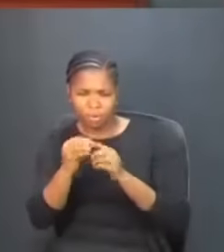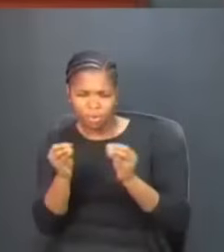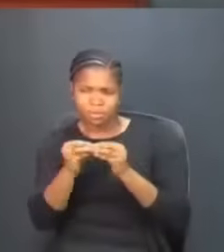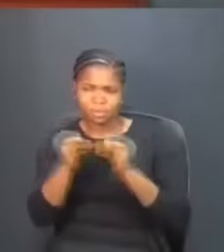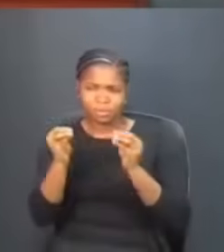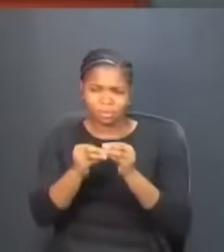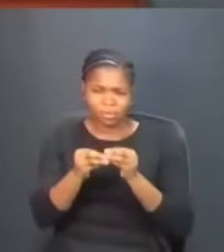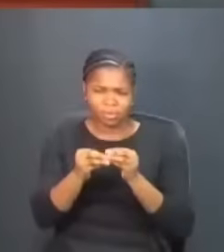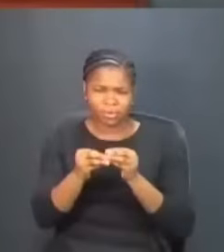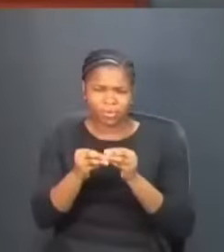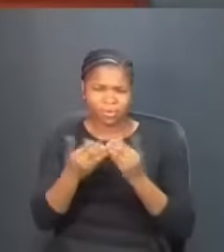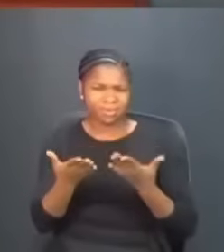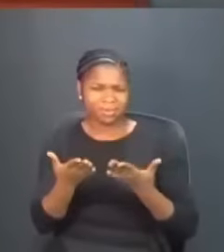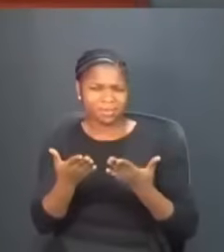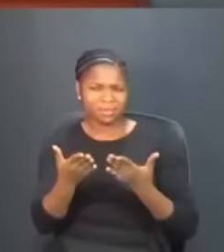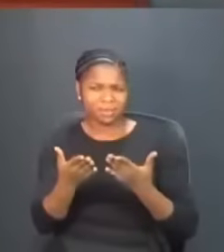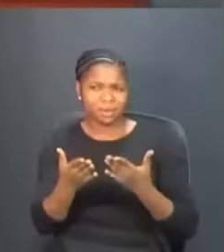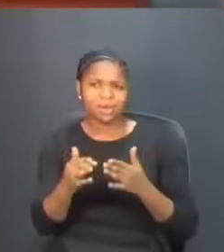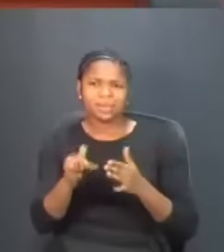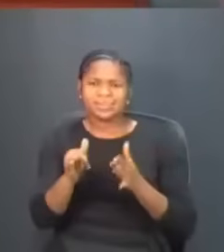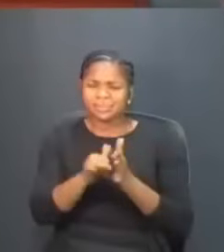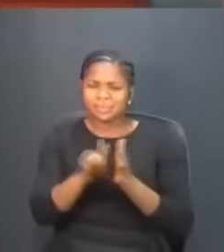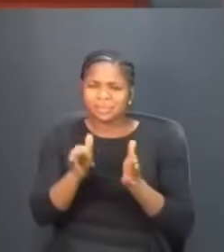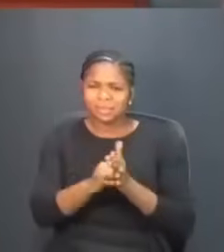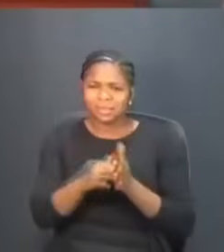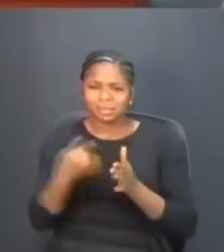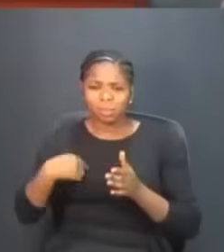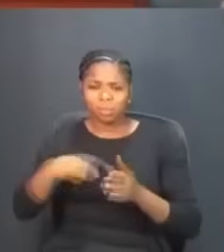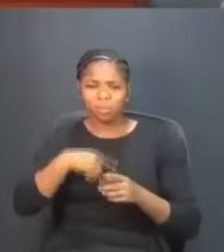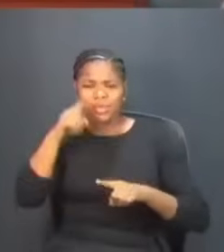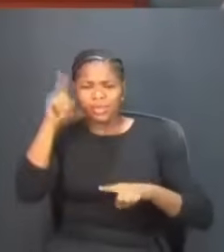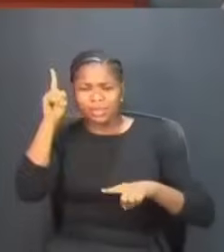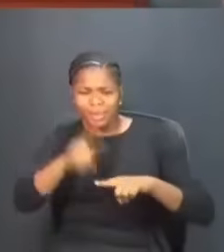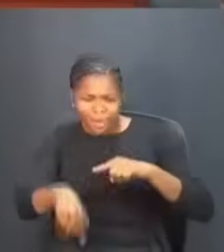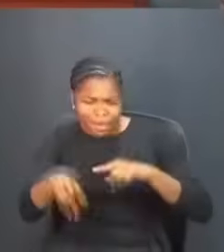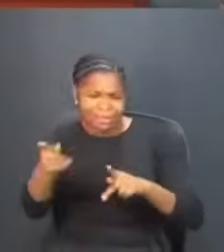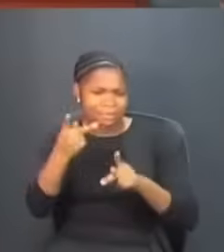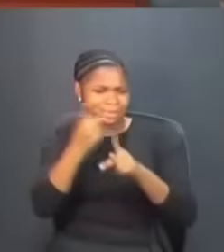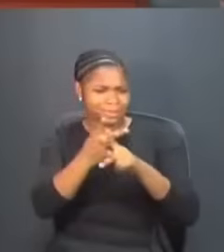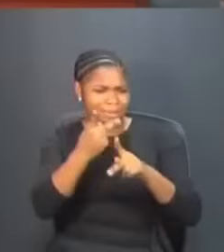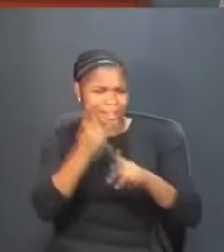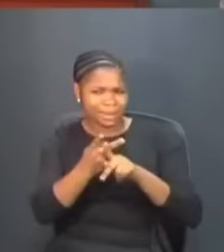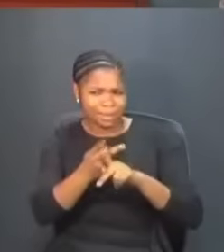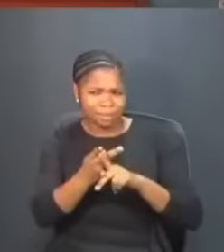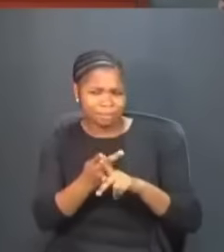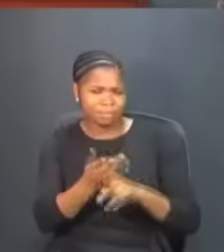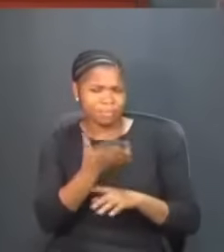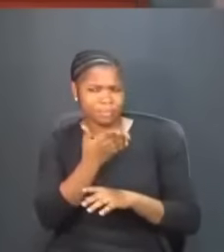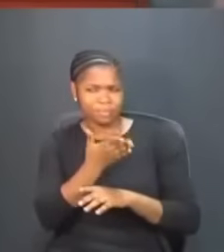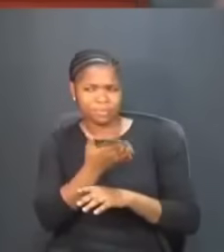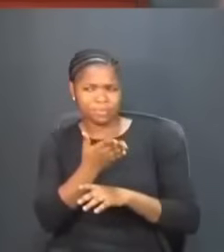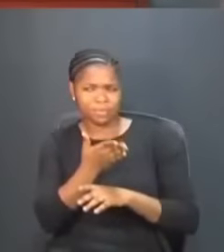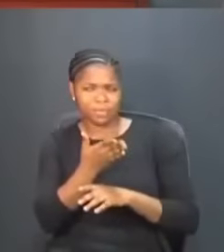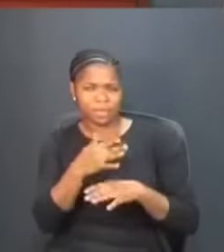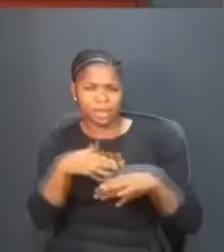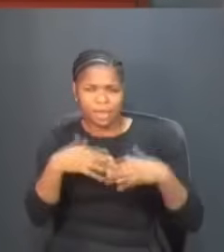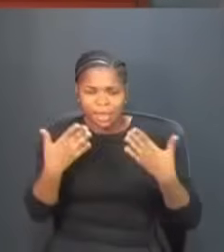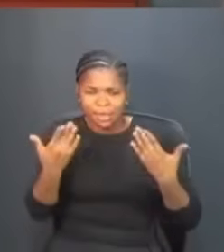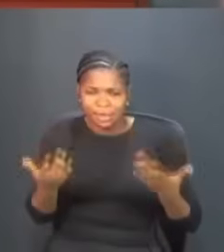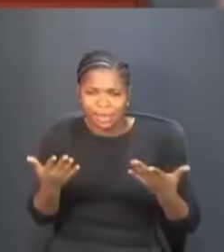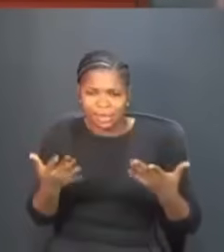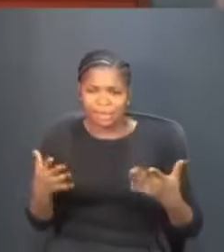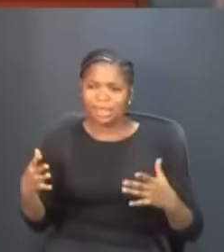the inability to procure them that amounts to food insecurity, or the